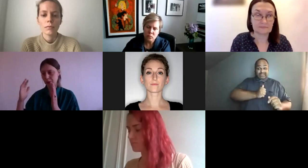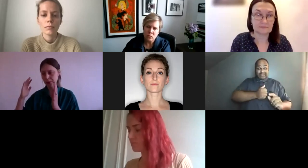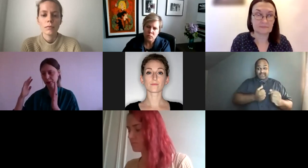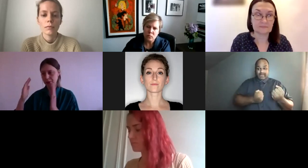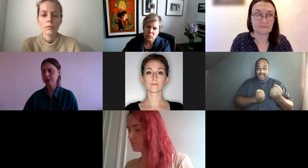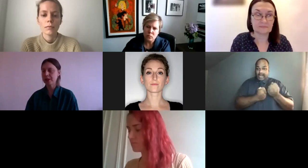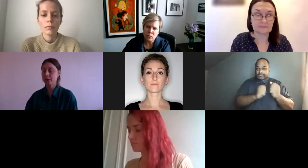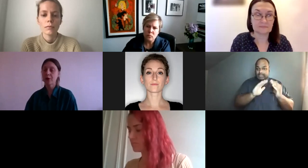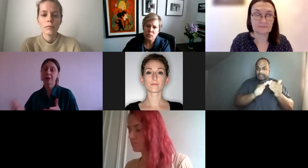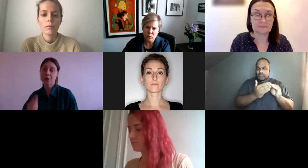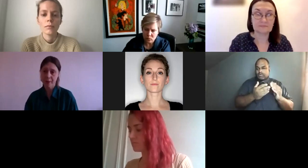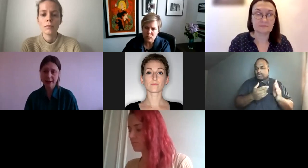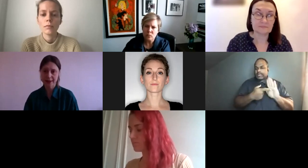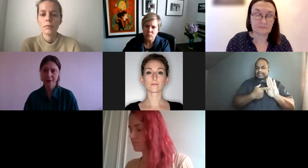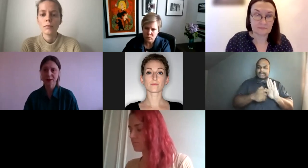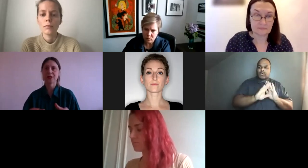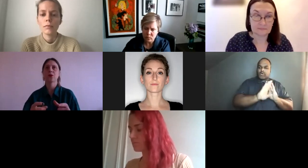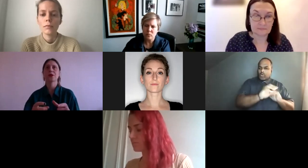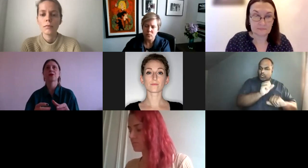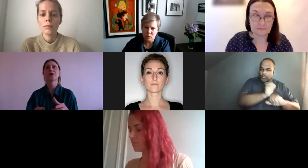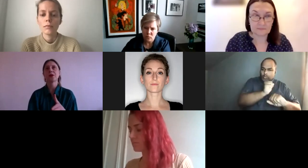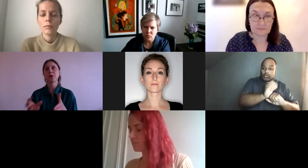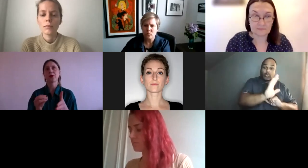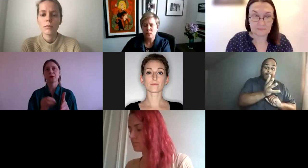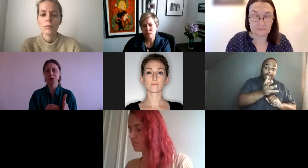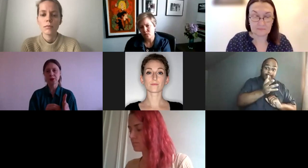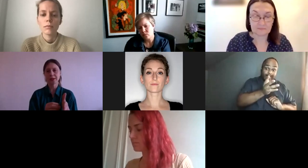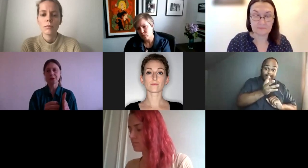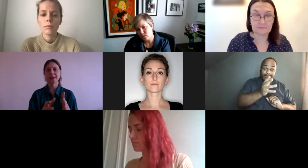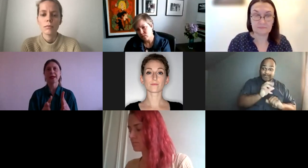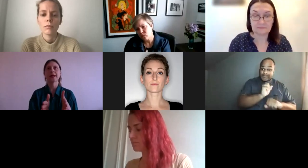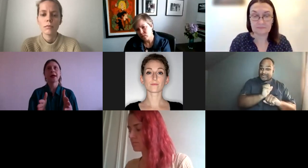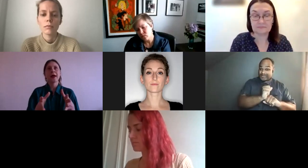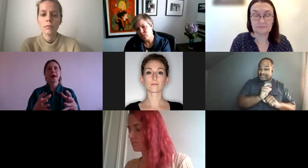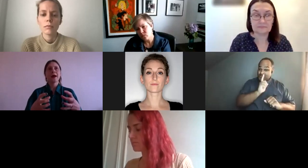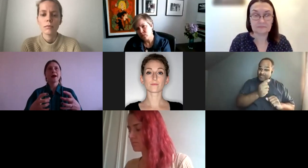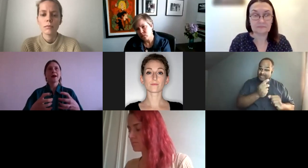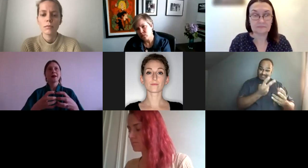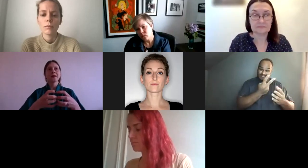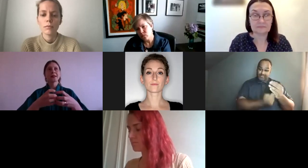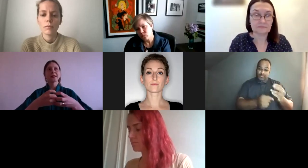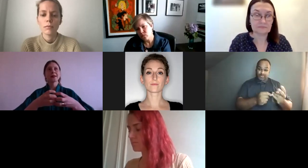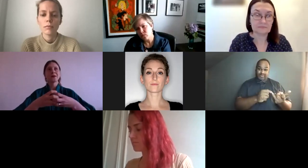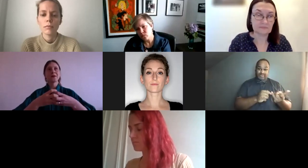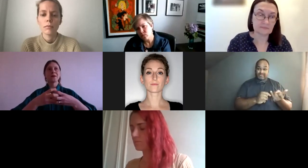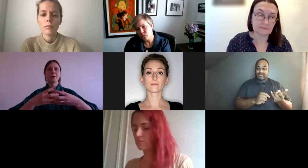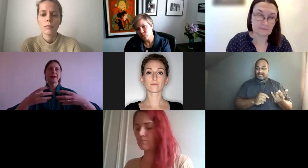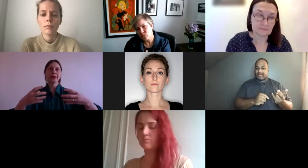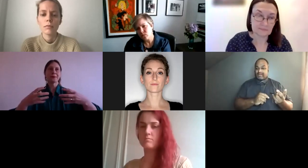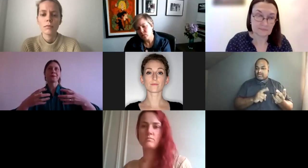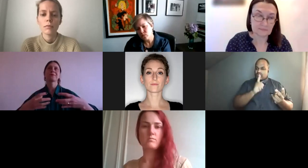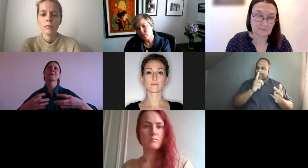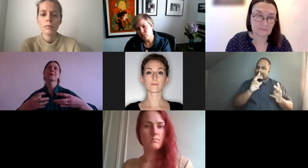the work of Yulia Tsvetkova and her mother, because it was not only work of Yulia, it was like this